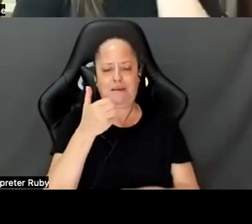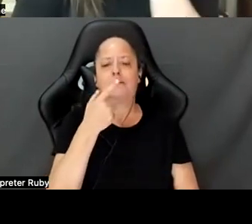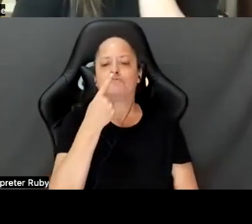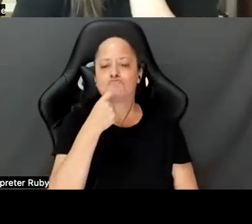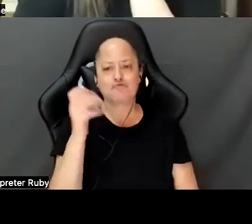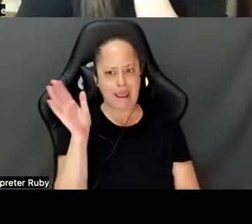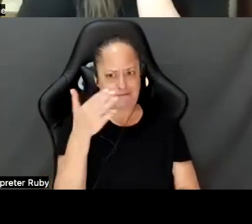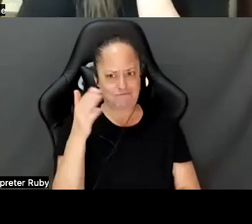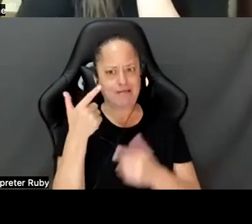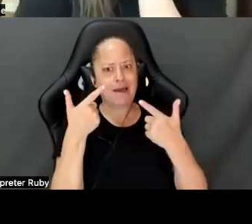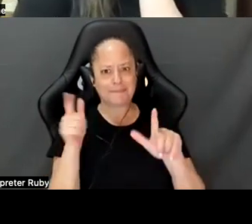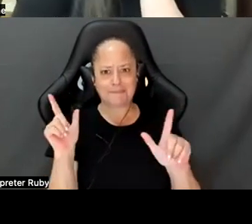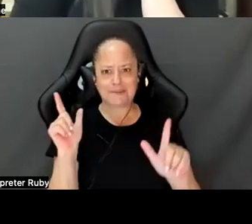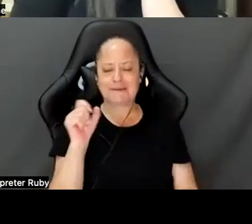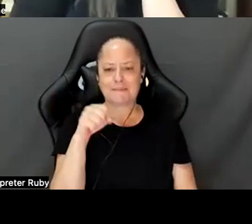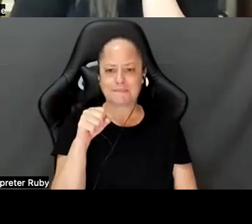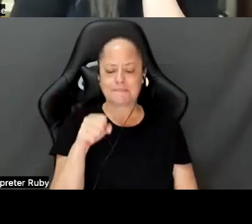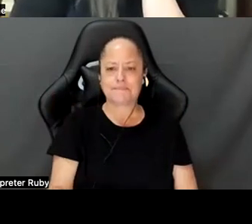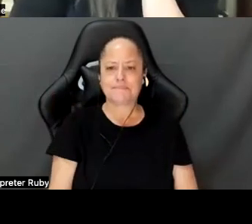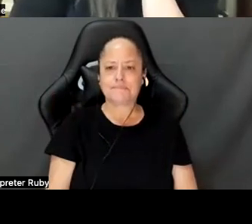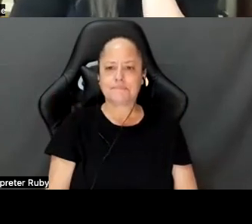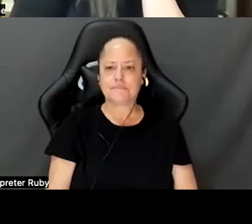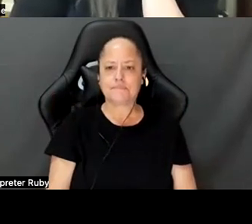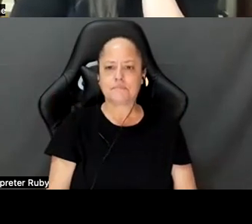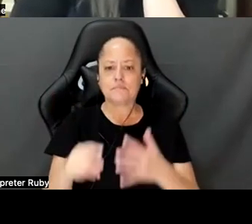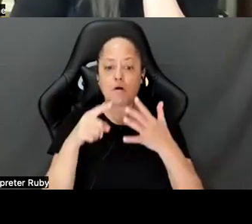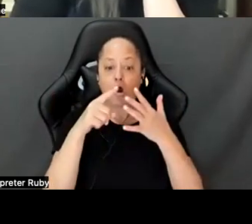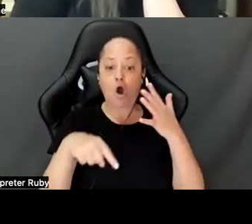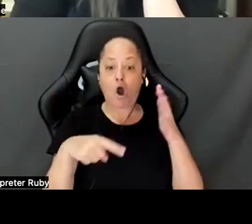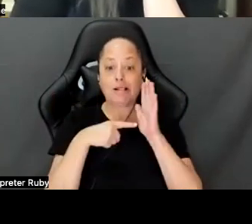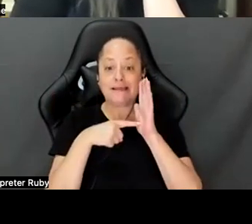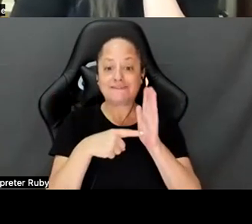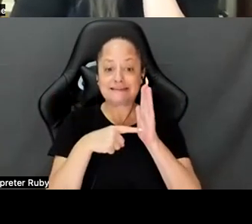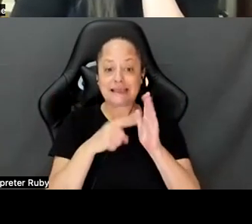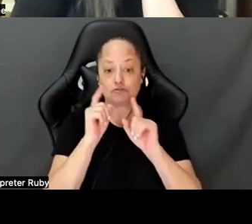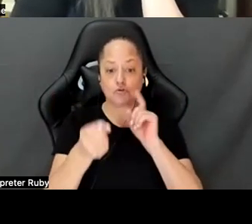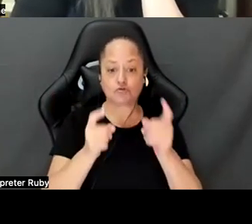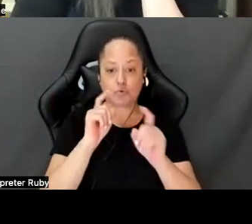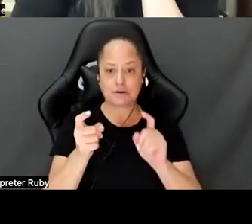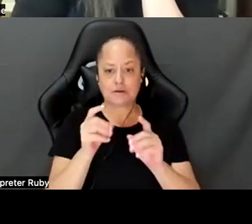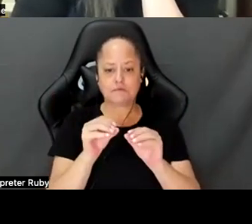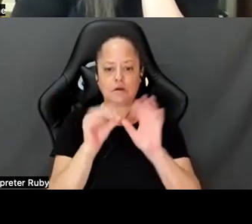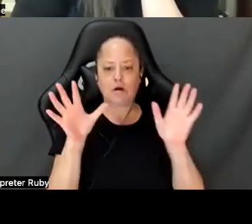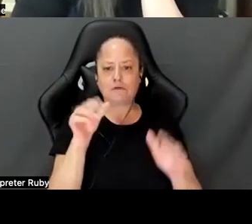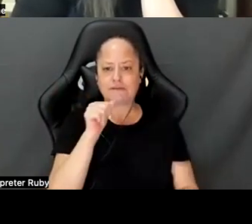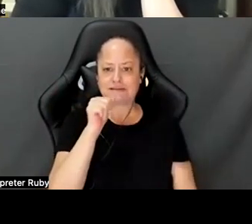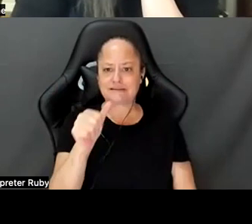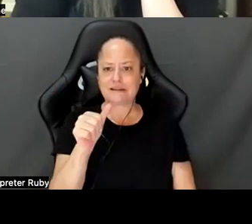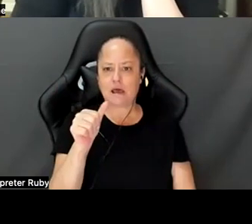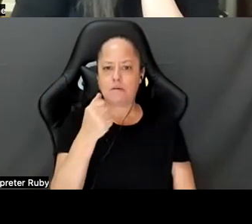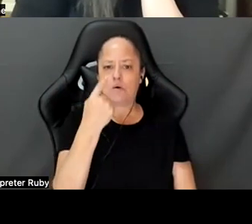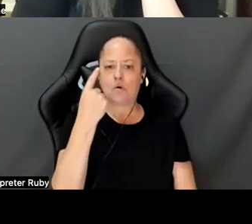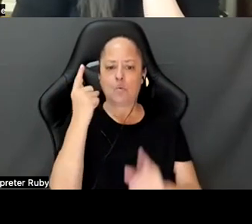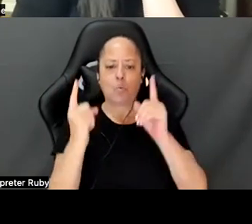flag. And I will say, with all the examples we're giving, you know, it's obviously not like going to be a